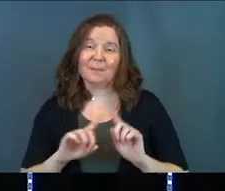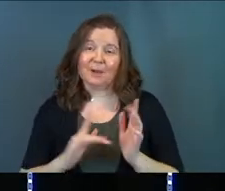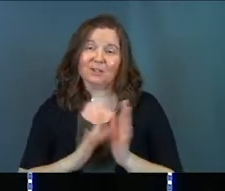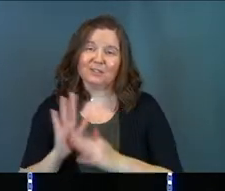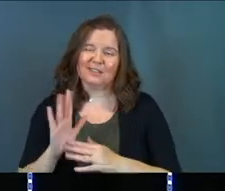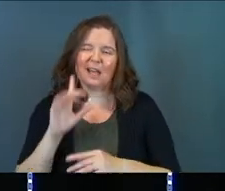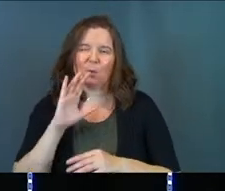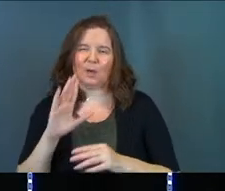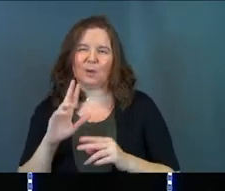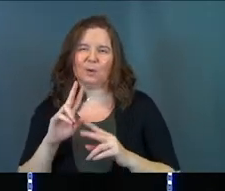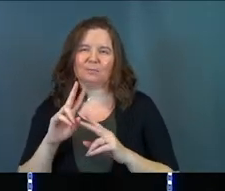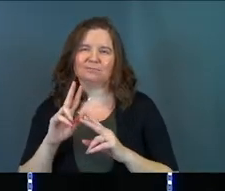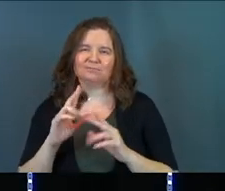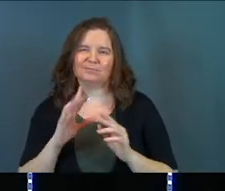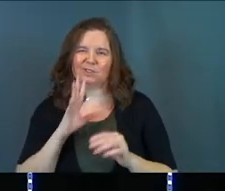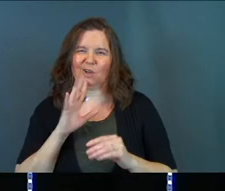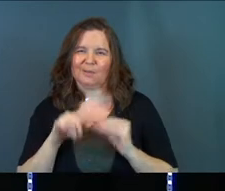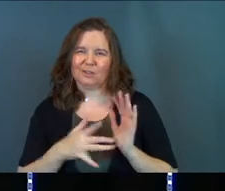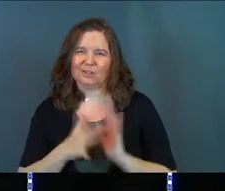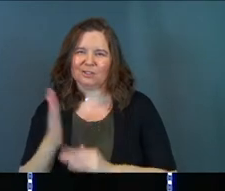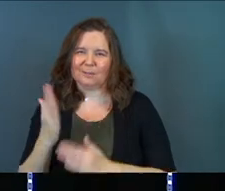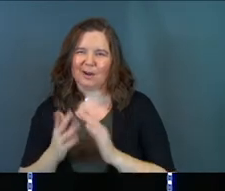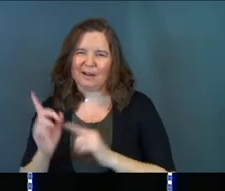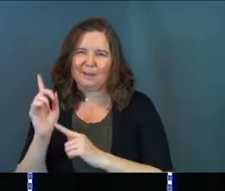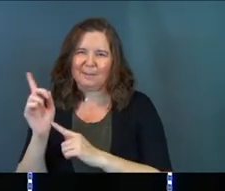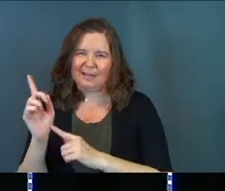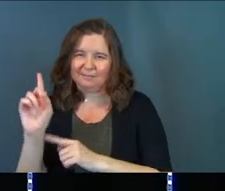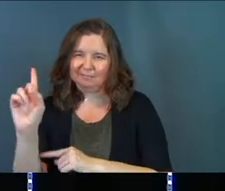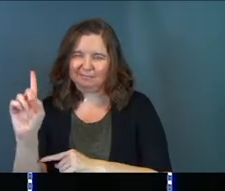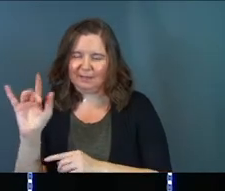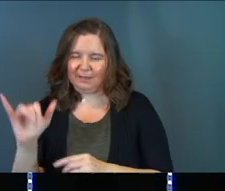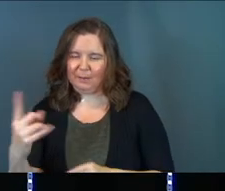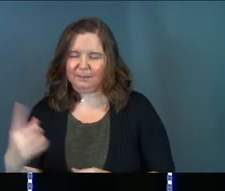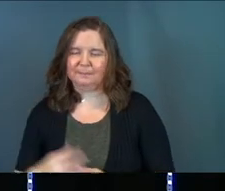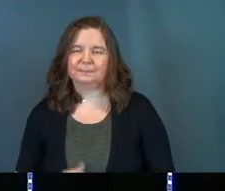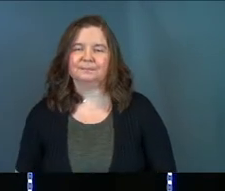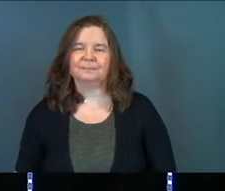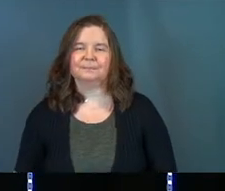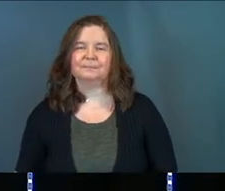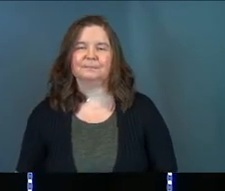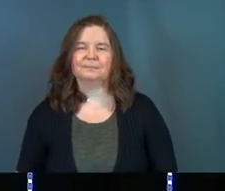But Jesus. And we're going to get to the Jesus part in a minute. So give me a second on that one.